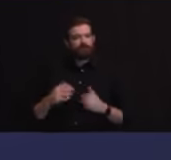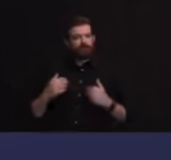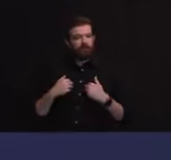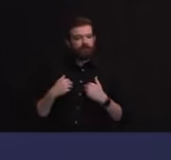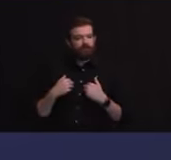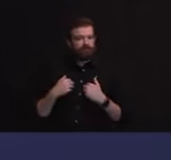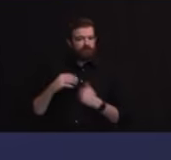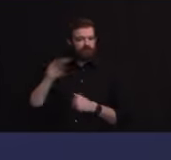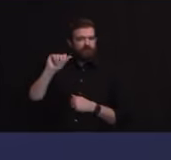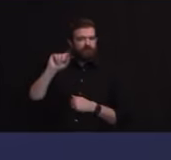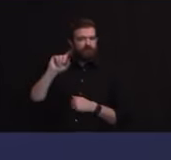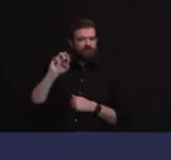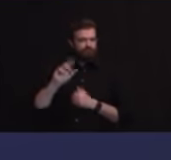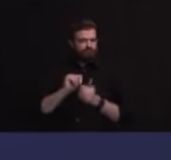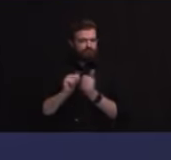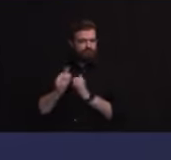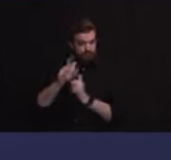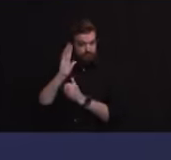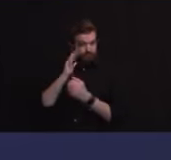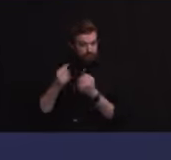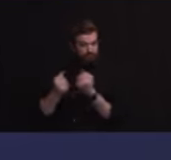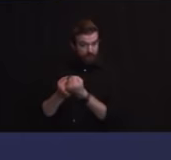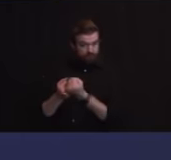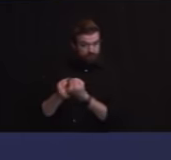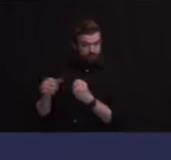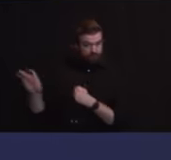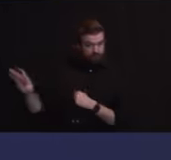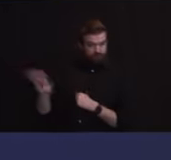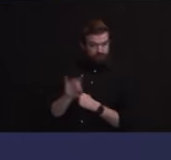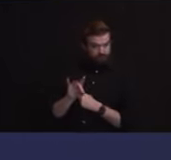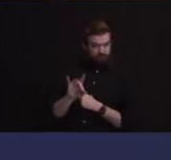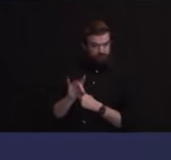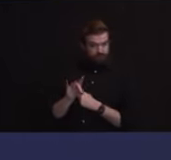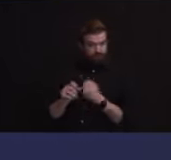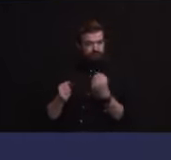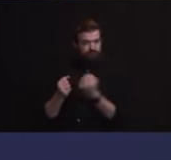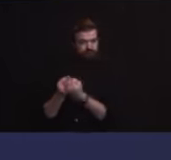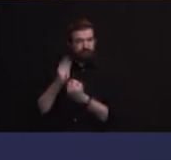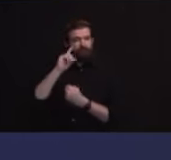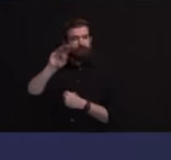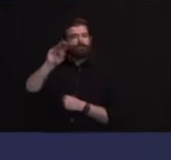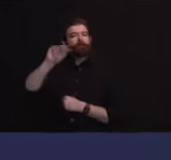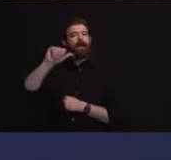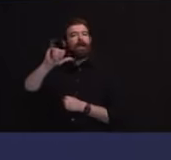primary? Just wondering. Is that it? That's it. Nice to see you.